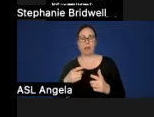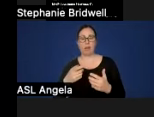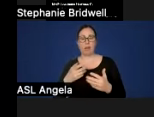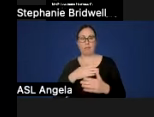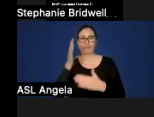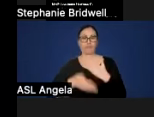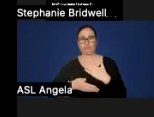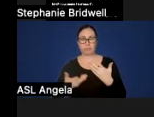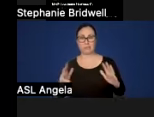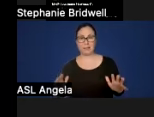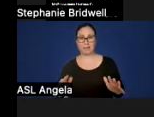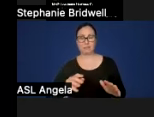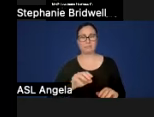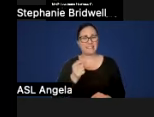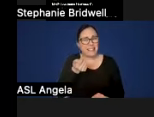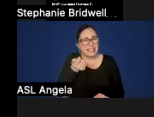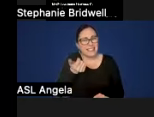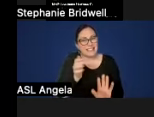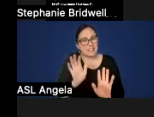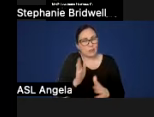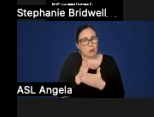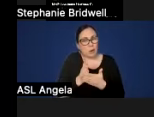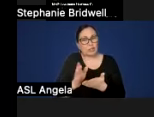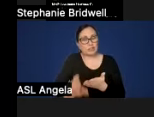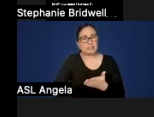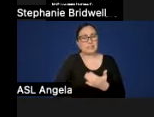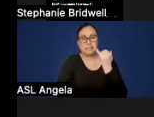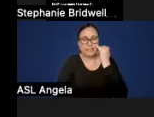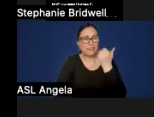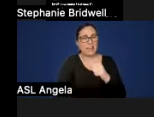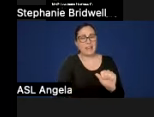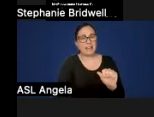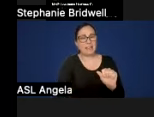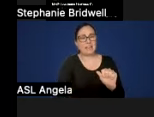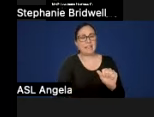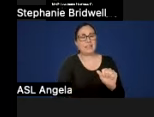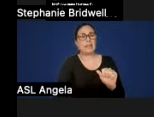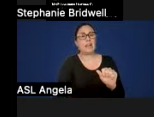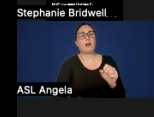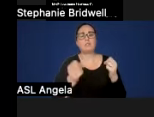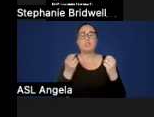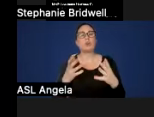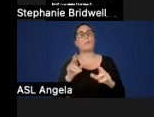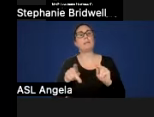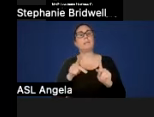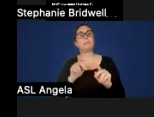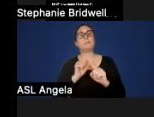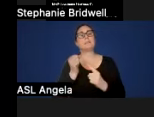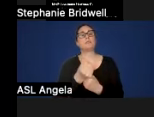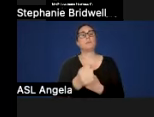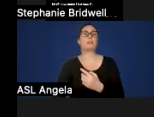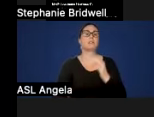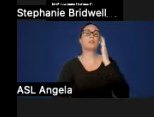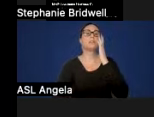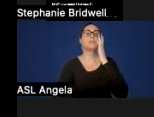just a tiny, tiny, tiny little piece, if any, of so many people's situations. And so really kind of